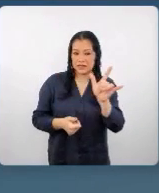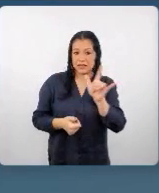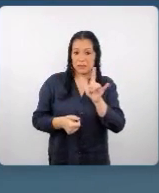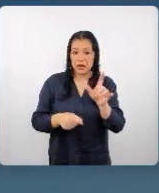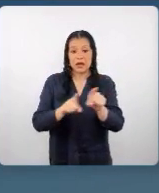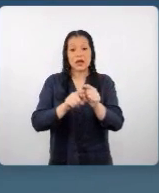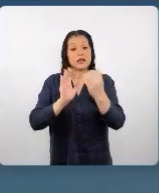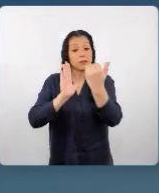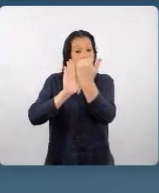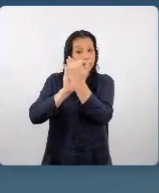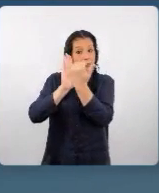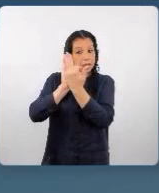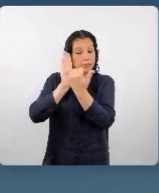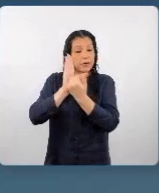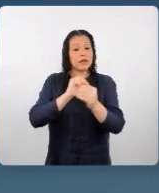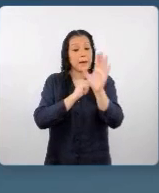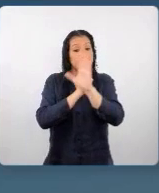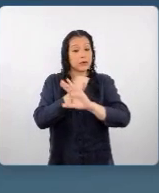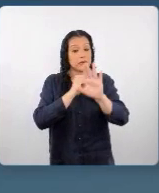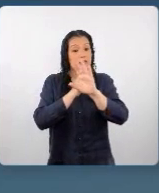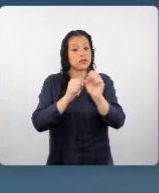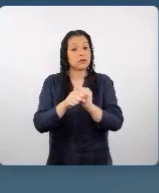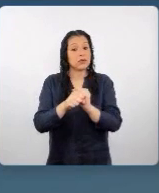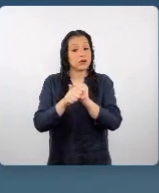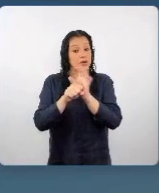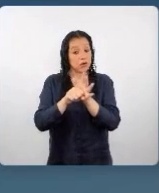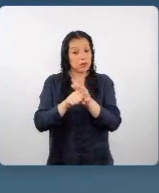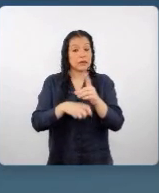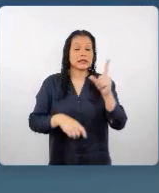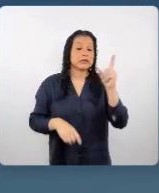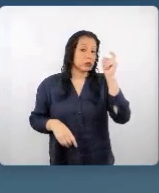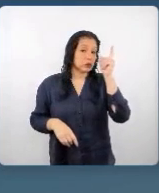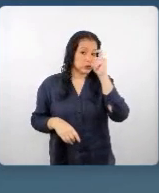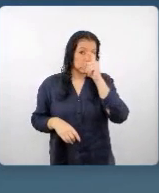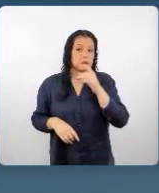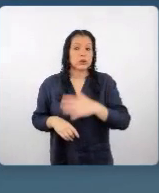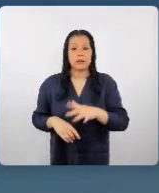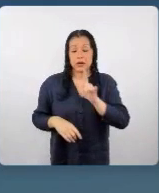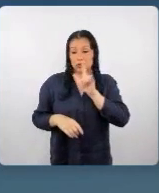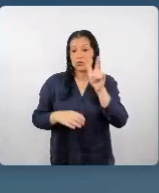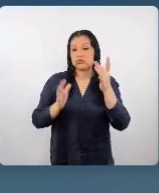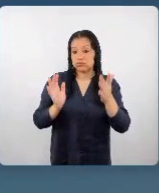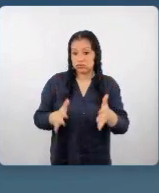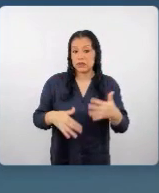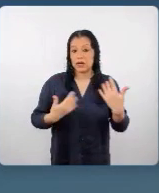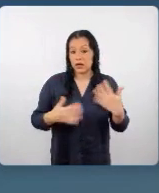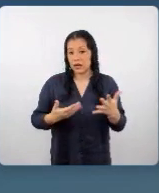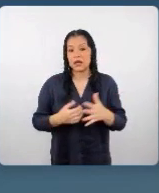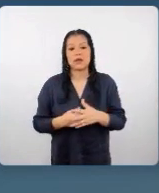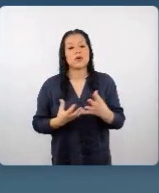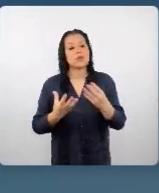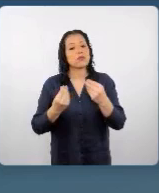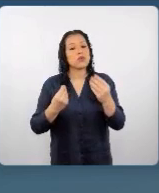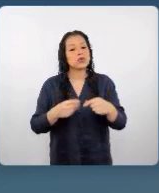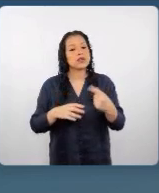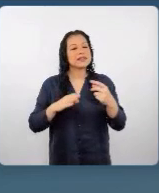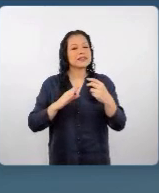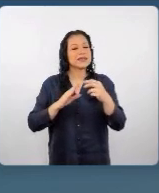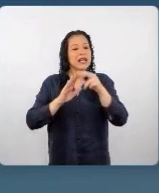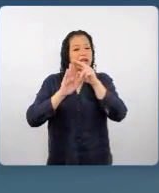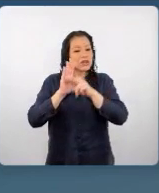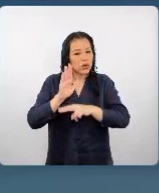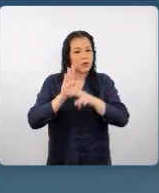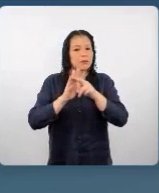place, it has become very difficult for them to comply with all the regulations and know all the rules